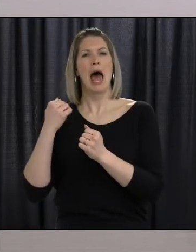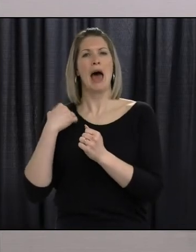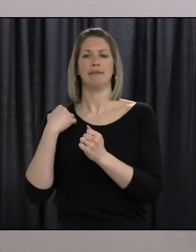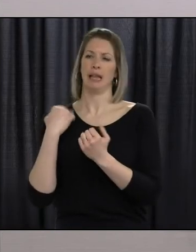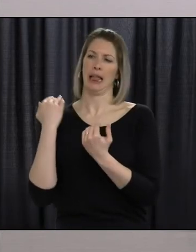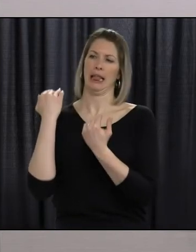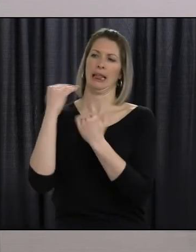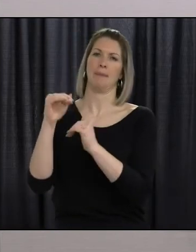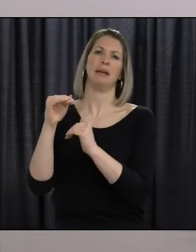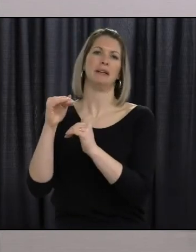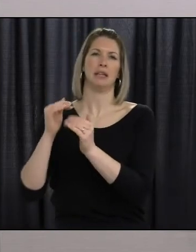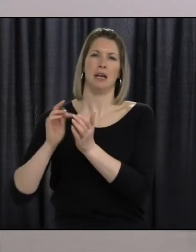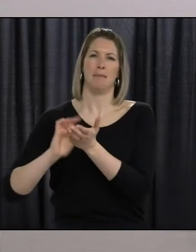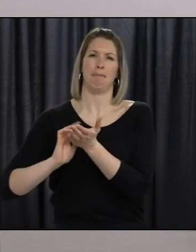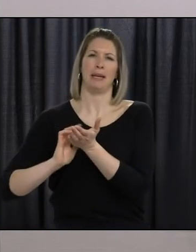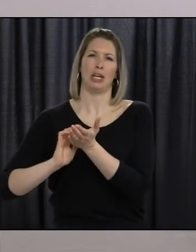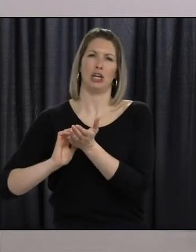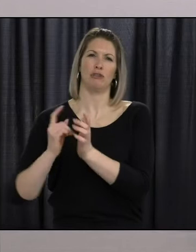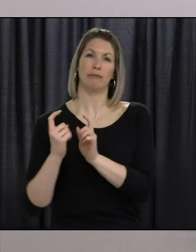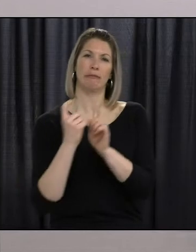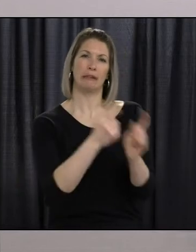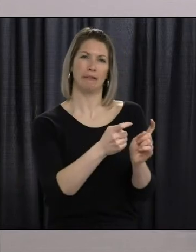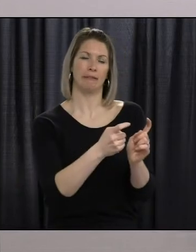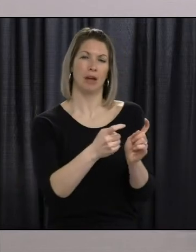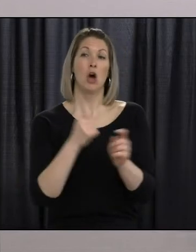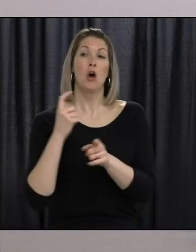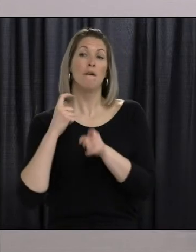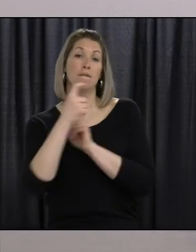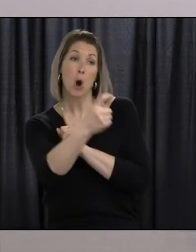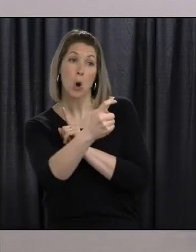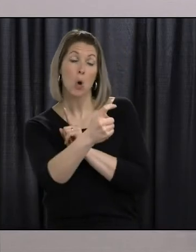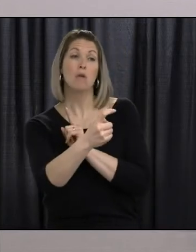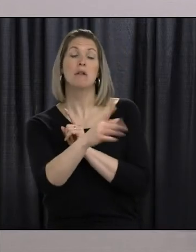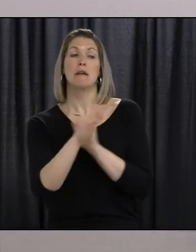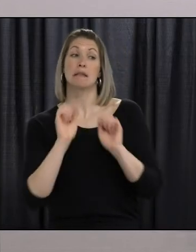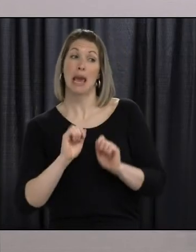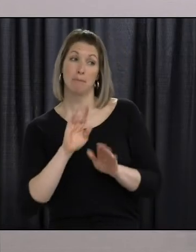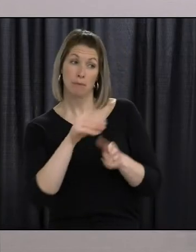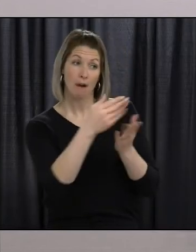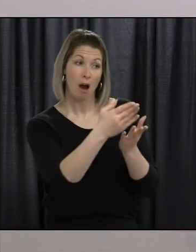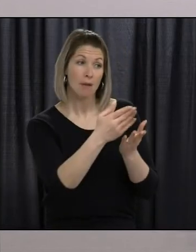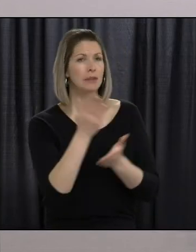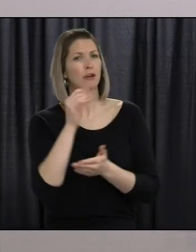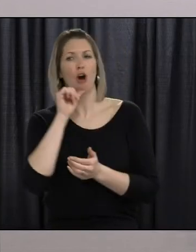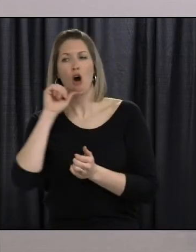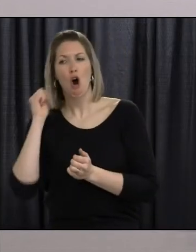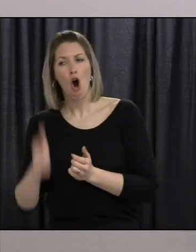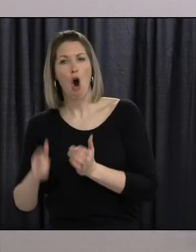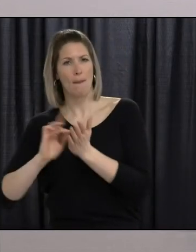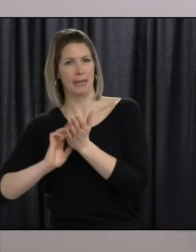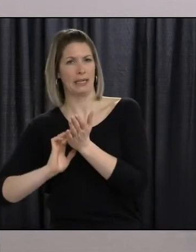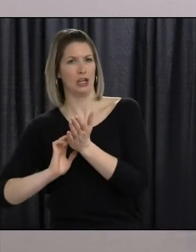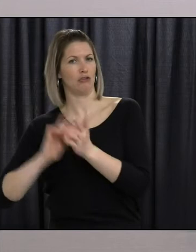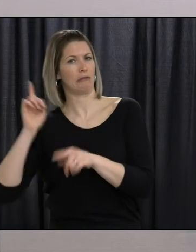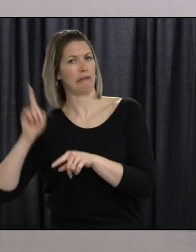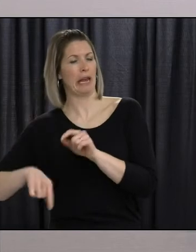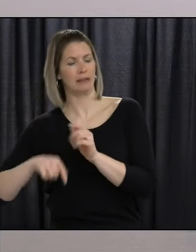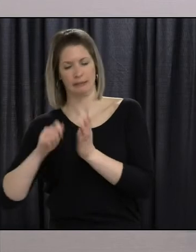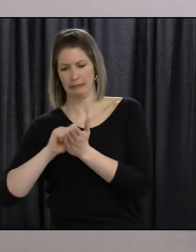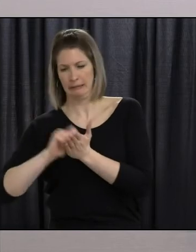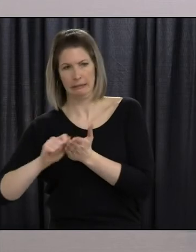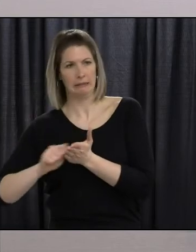over the phone. Some procedures are going to need to be done immediately here, but they're worried about PPE. Is there any access for them